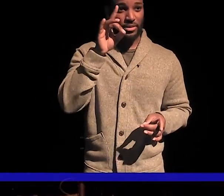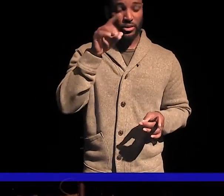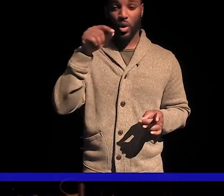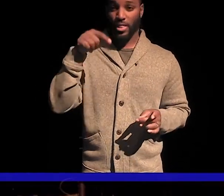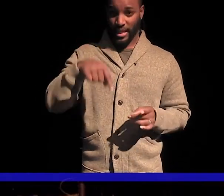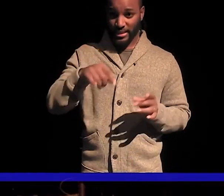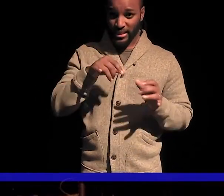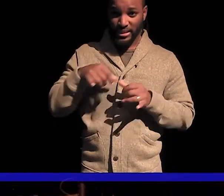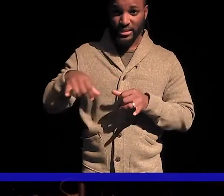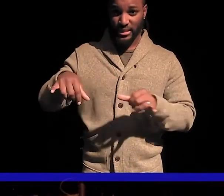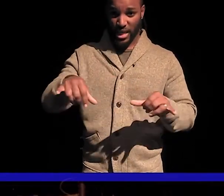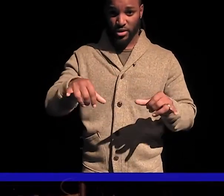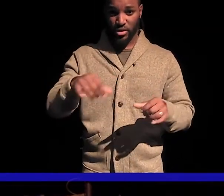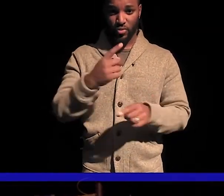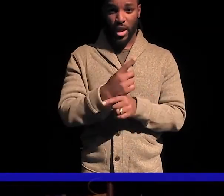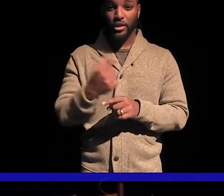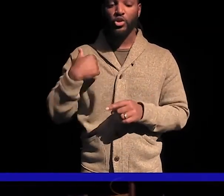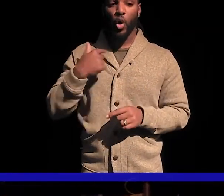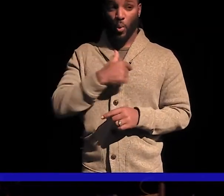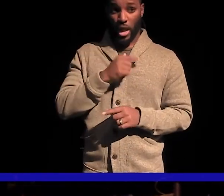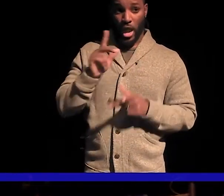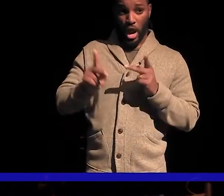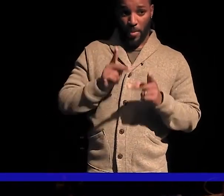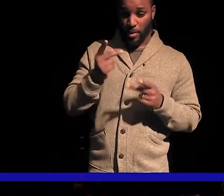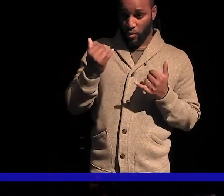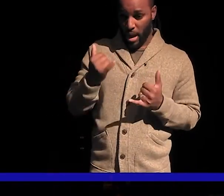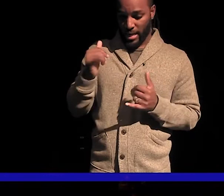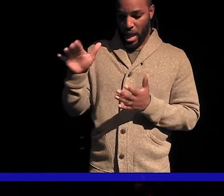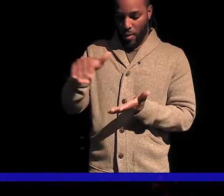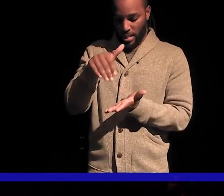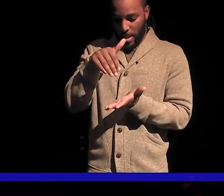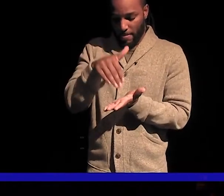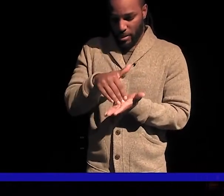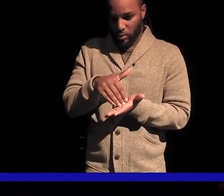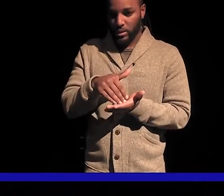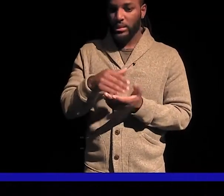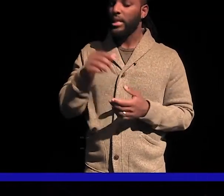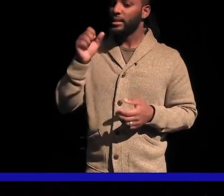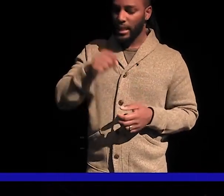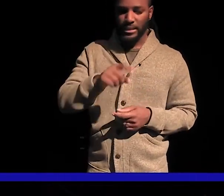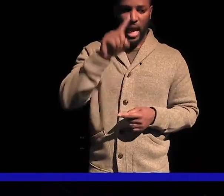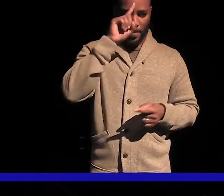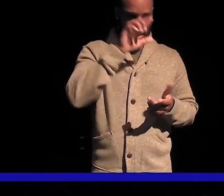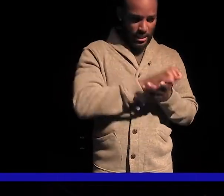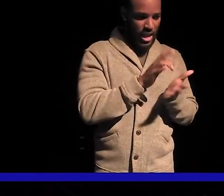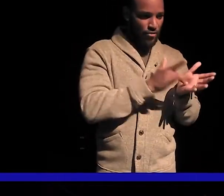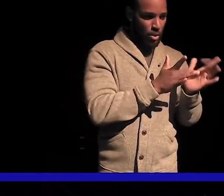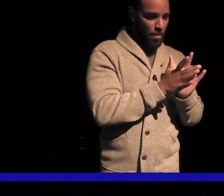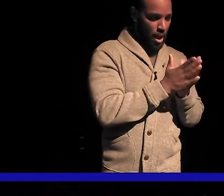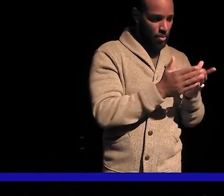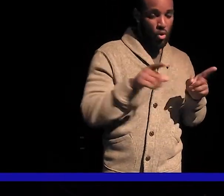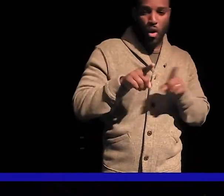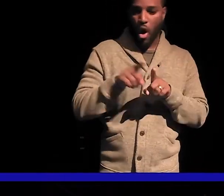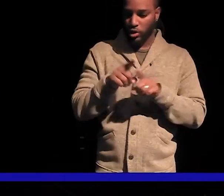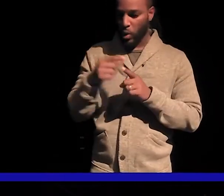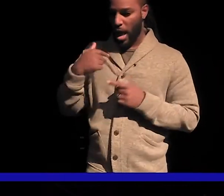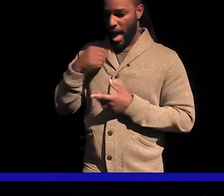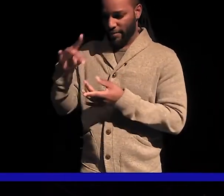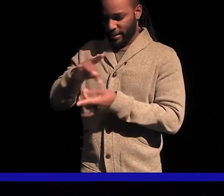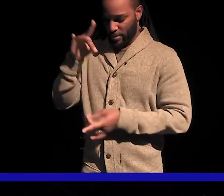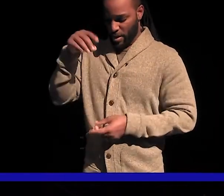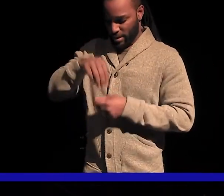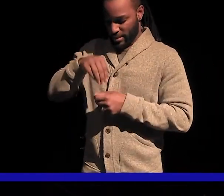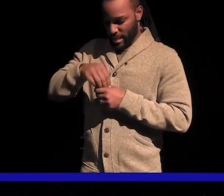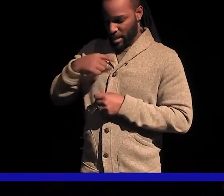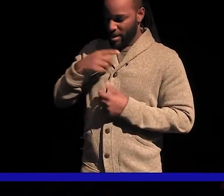standard. So we're people in the radical middle who say the sufficiency of the Scripture, the fullness of the Spirit, and everything